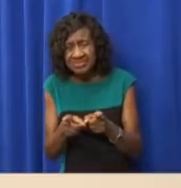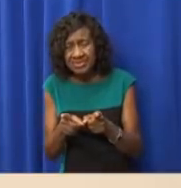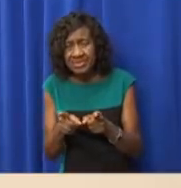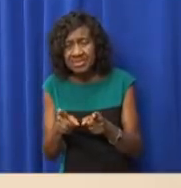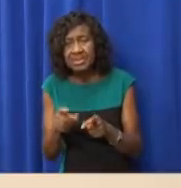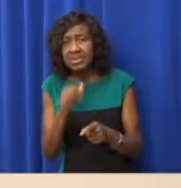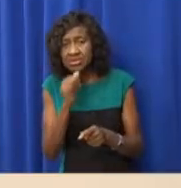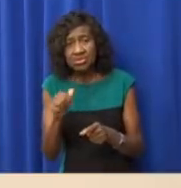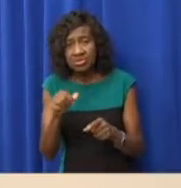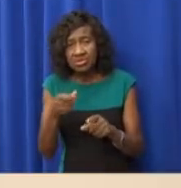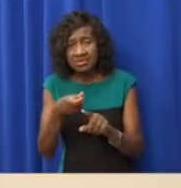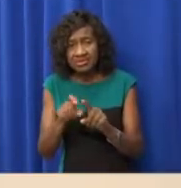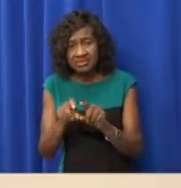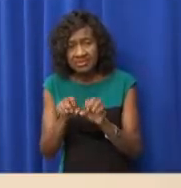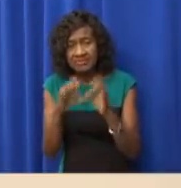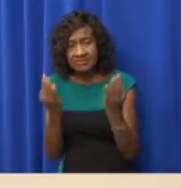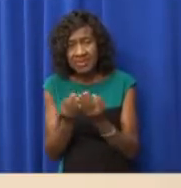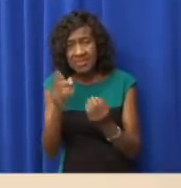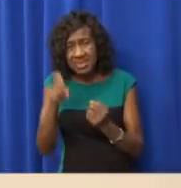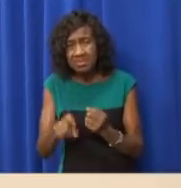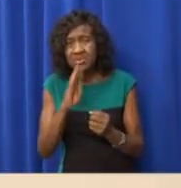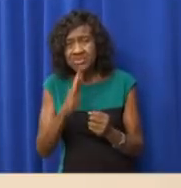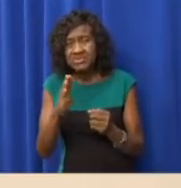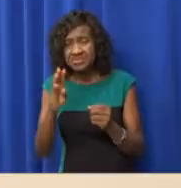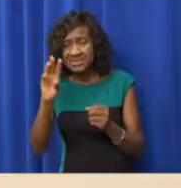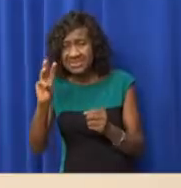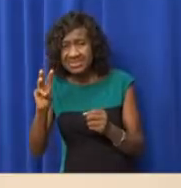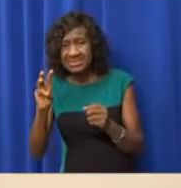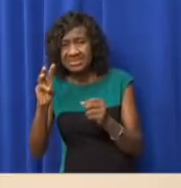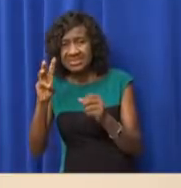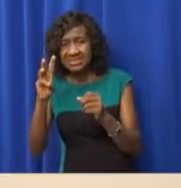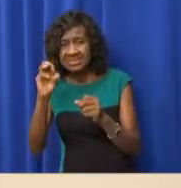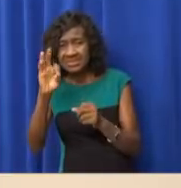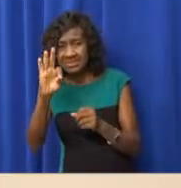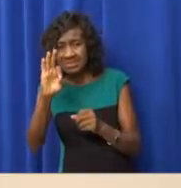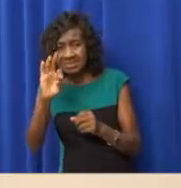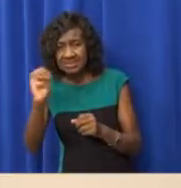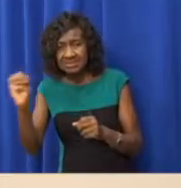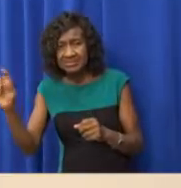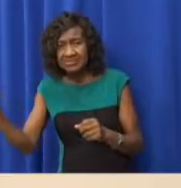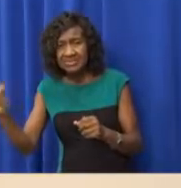feet apart. Customers from the same household can sit closer together.